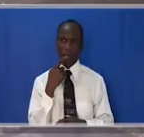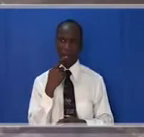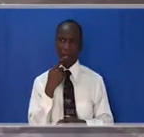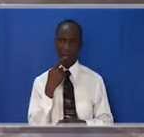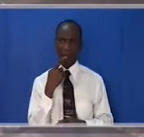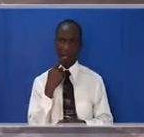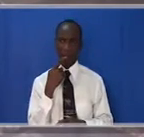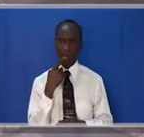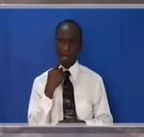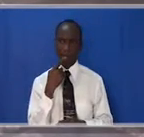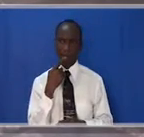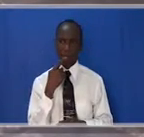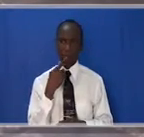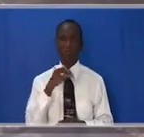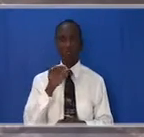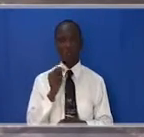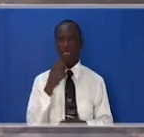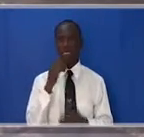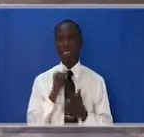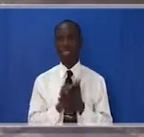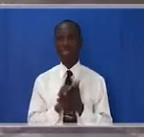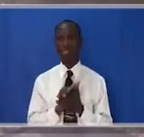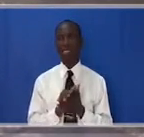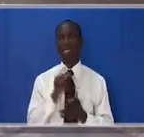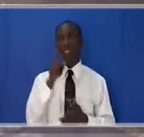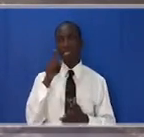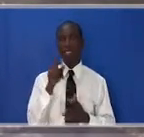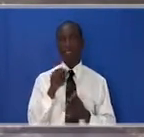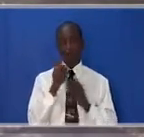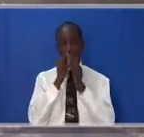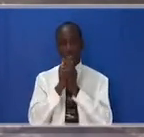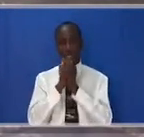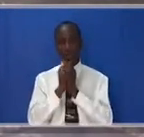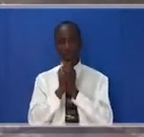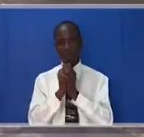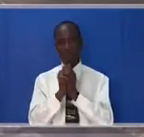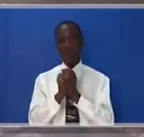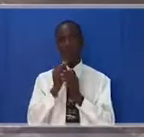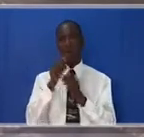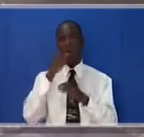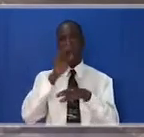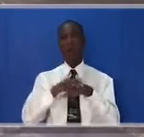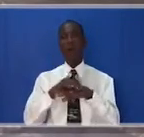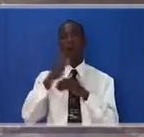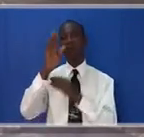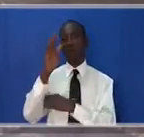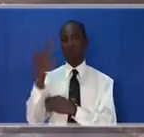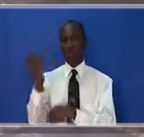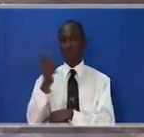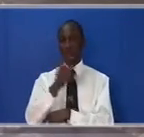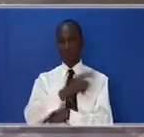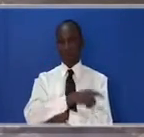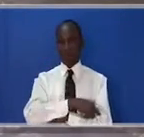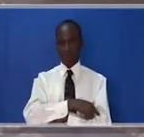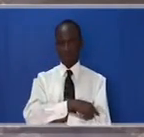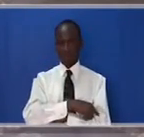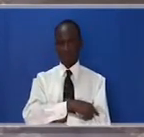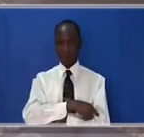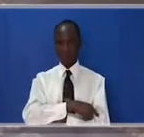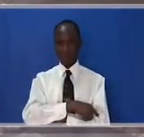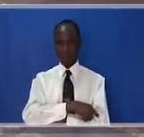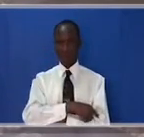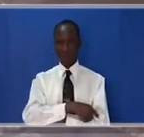no eh bo hun se homeda fo no se an Awurade da no enye memenda enye memenda okay so wo kan kan